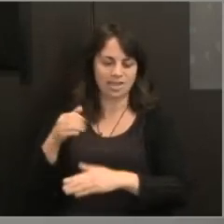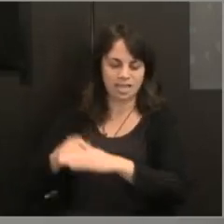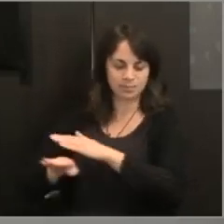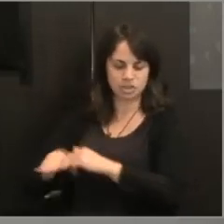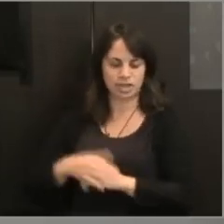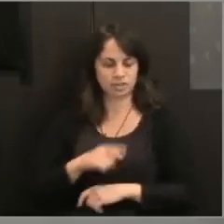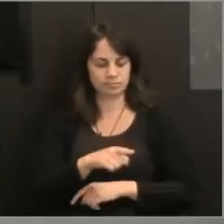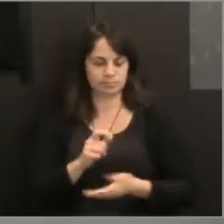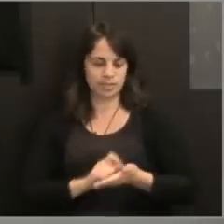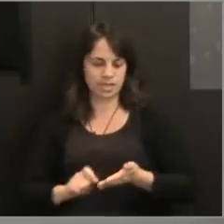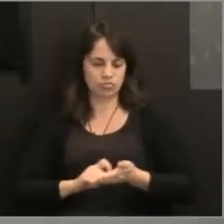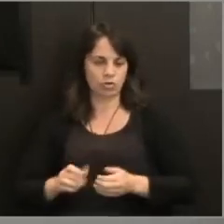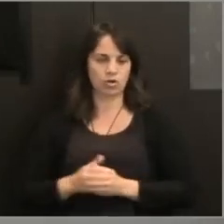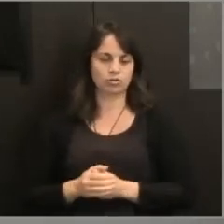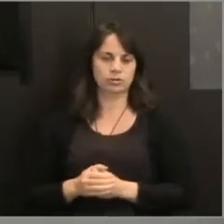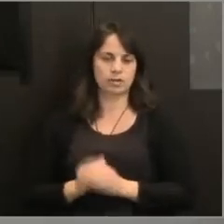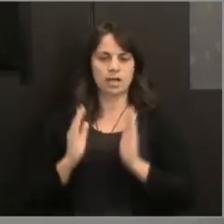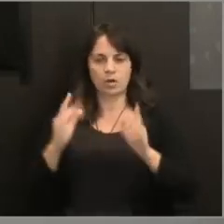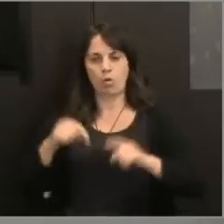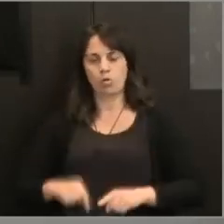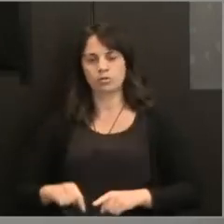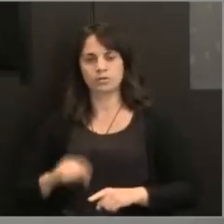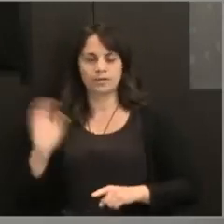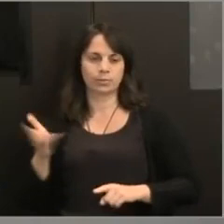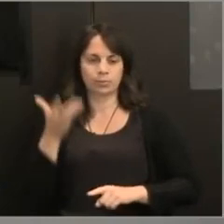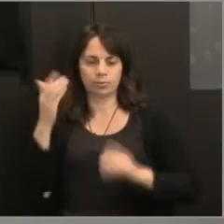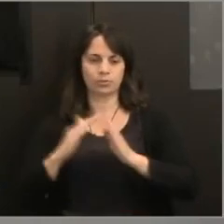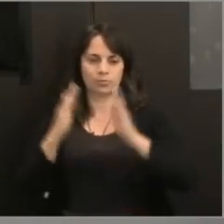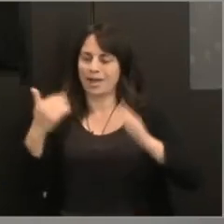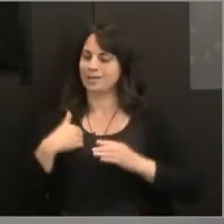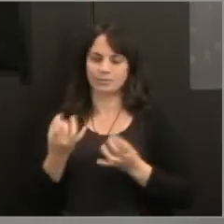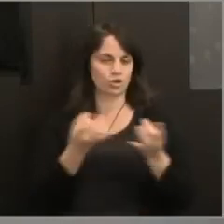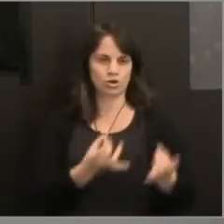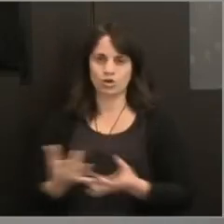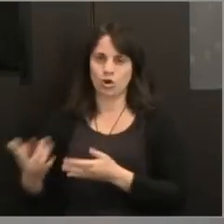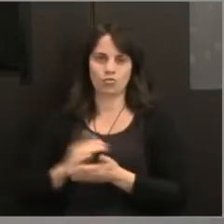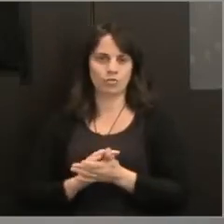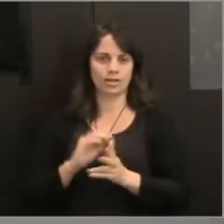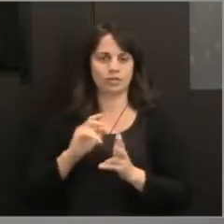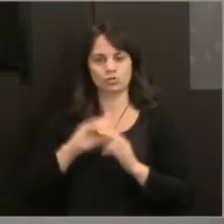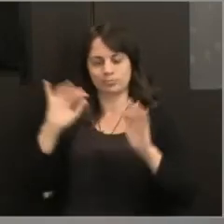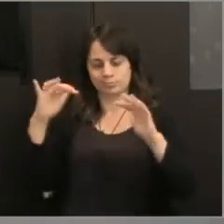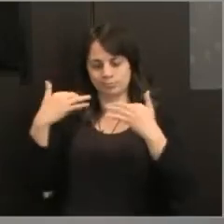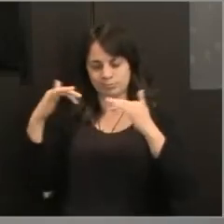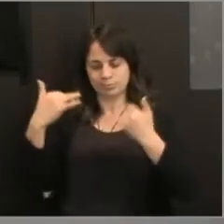wrote, "The halls of this palace are not yet ready to hear the voice of our